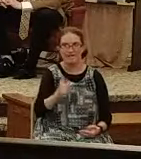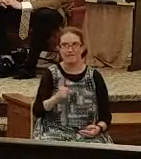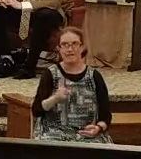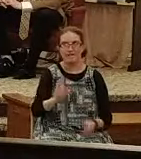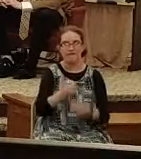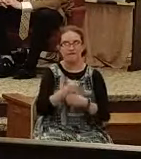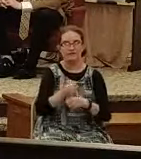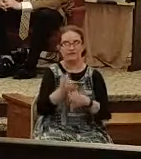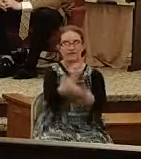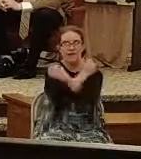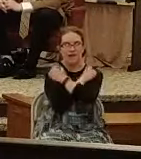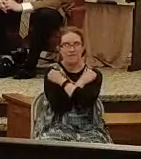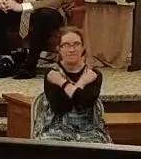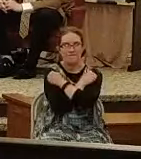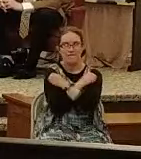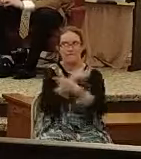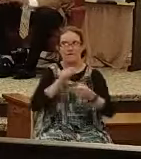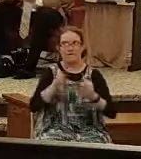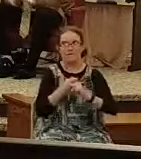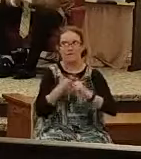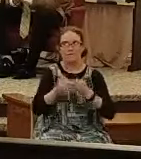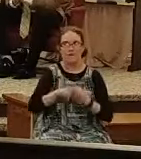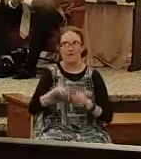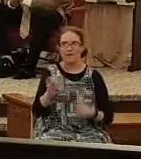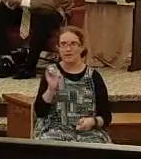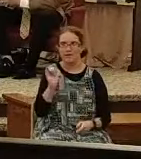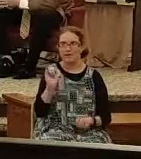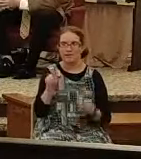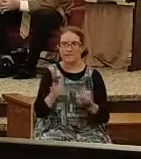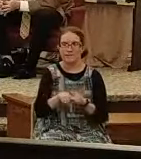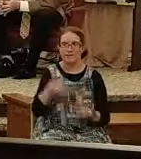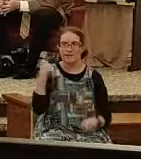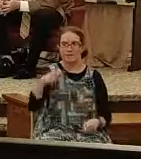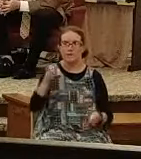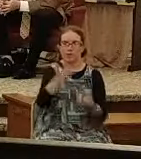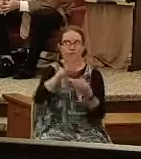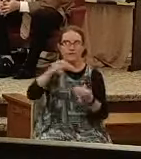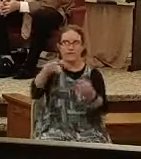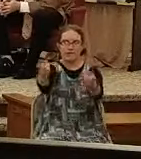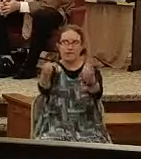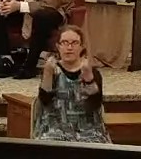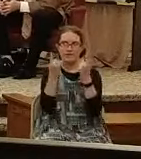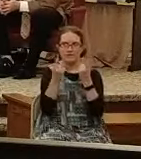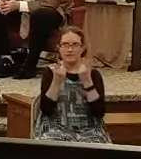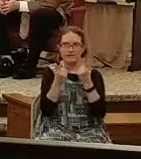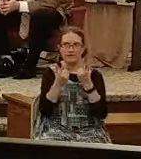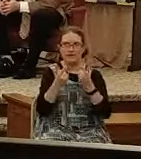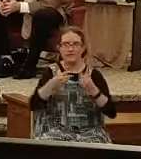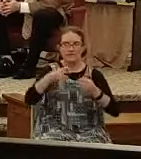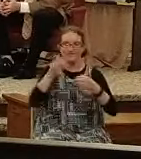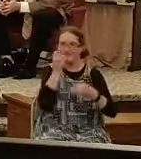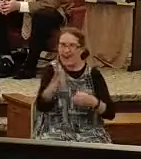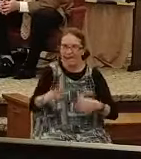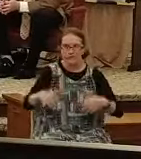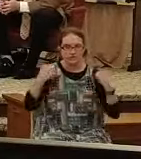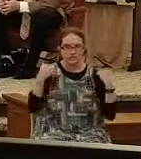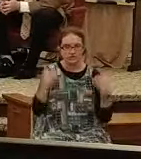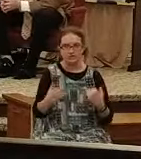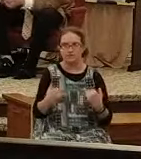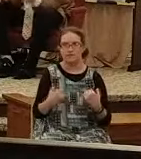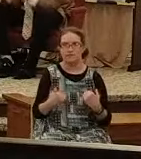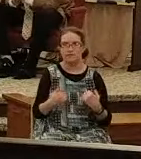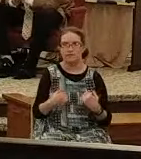makes you love, amen, your neighbor as yourself. Hallelujah. Come on, when the Holy Ghost comes in, that hatred that you had,